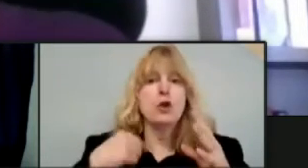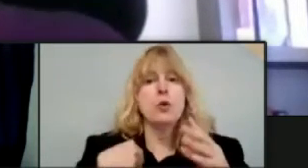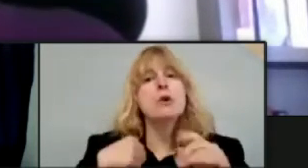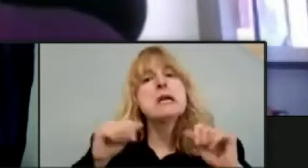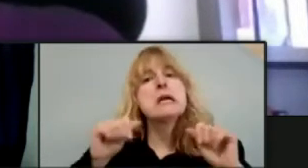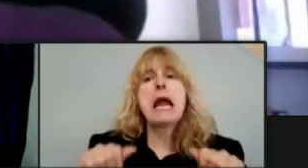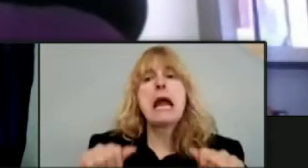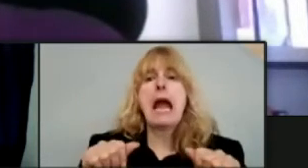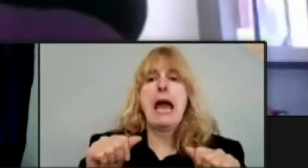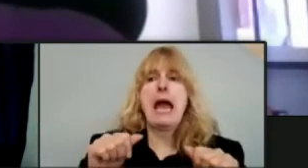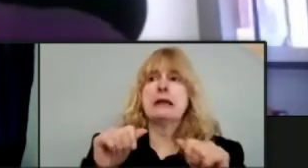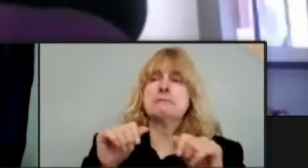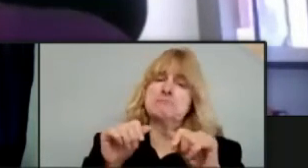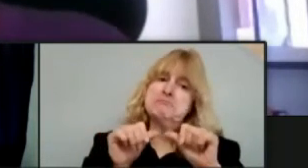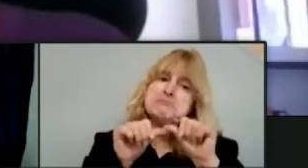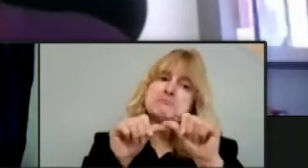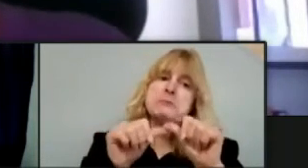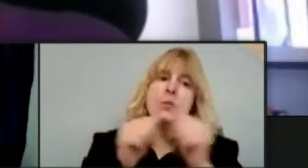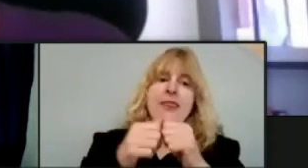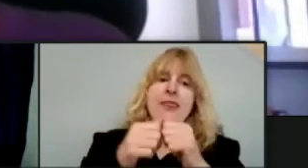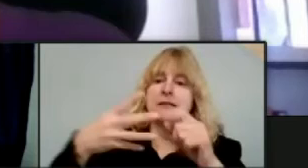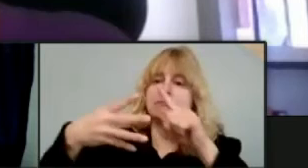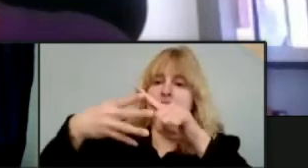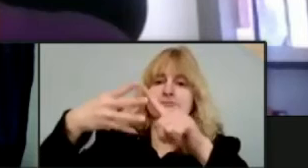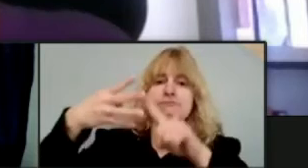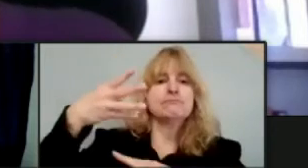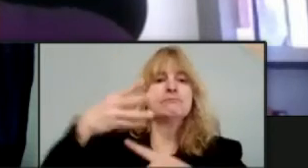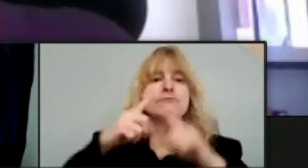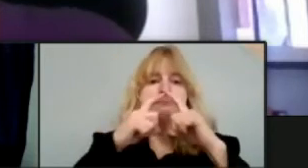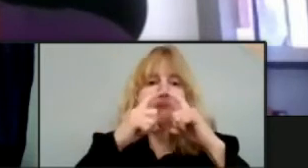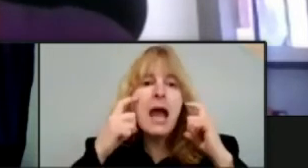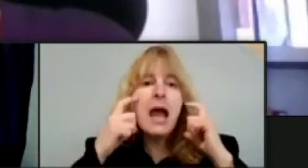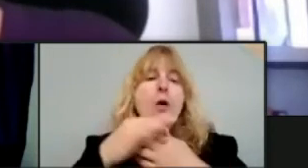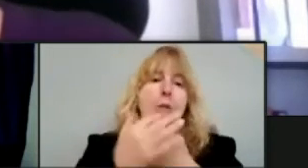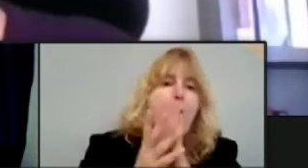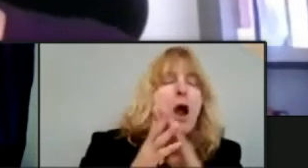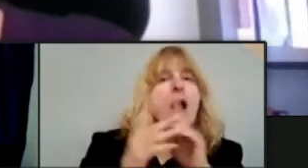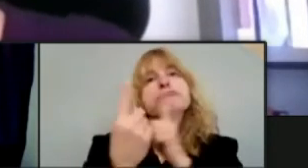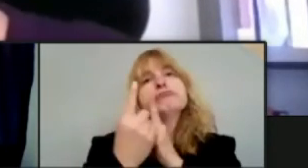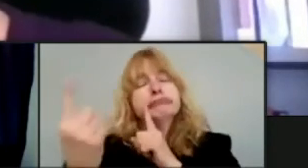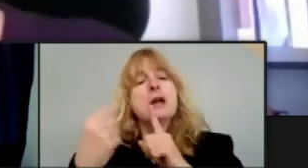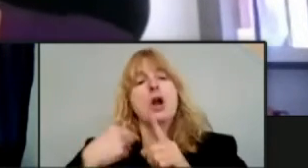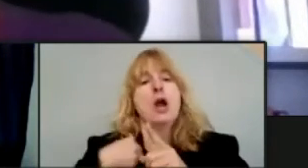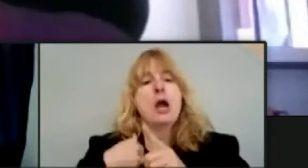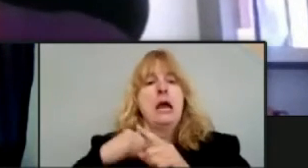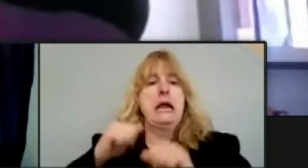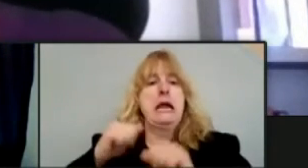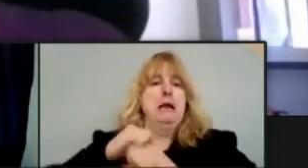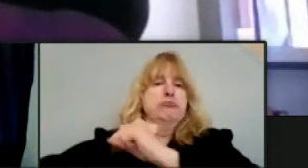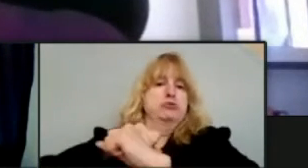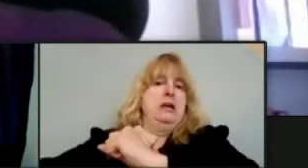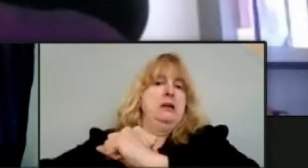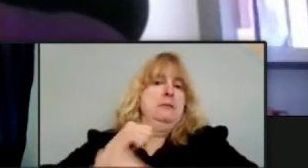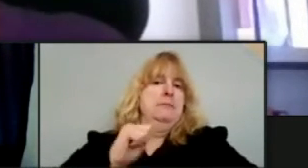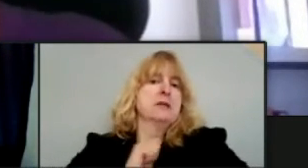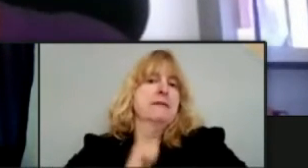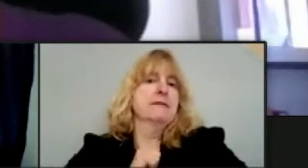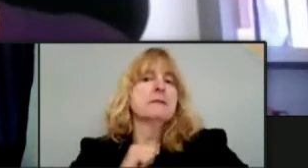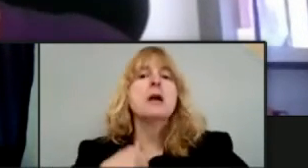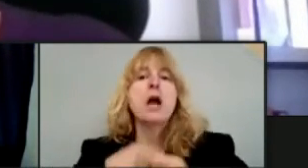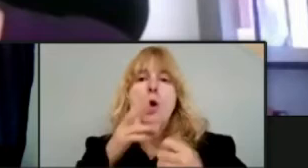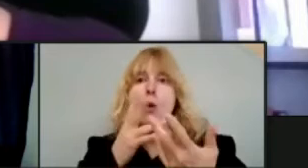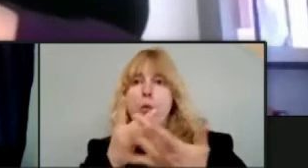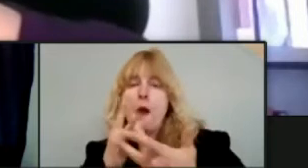great need of the vaccine to protect them against severe disease. So I will probably wait, if I can, until a little bit